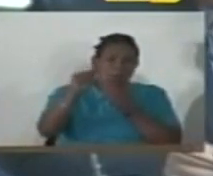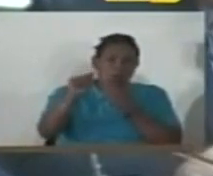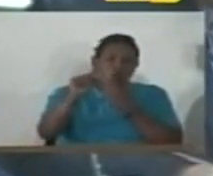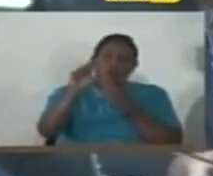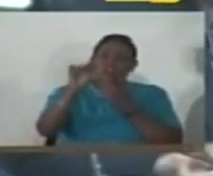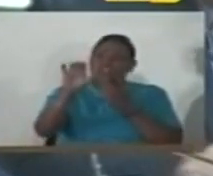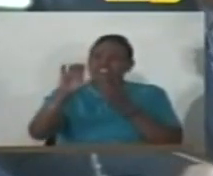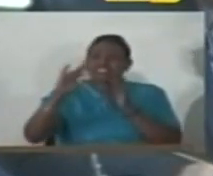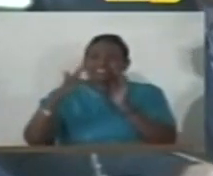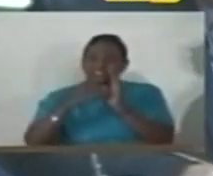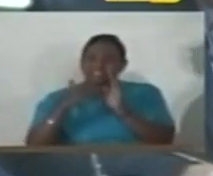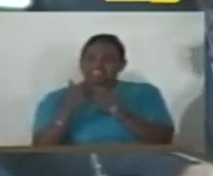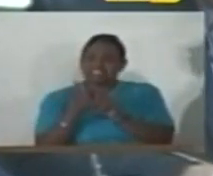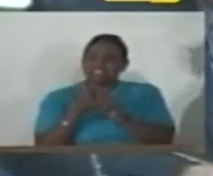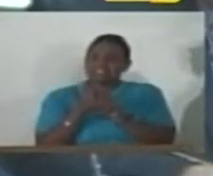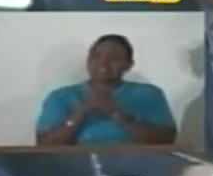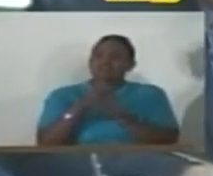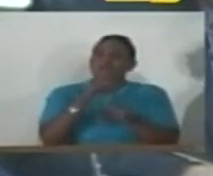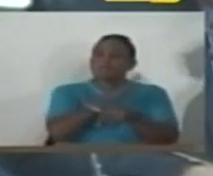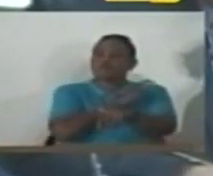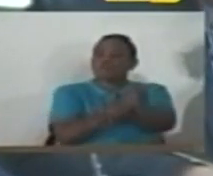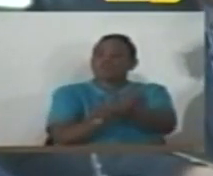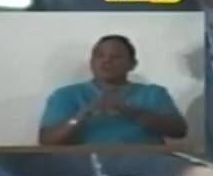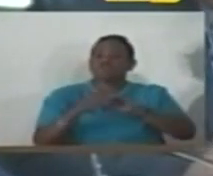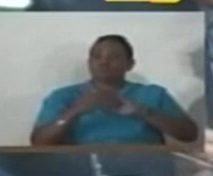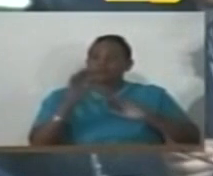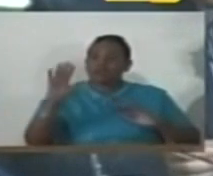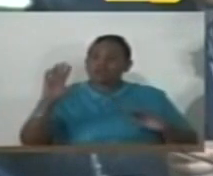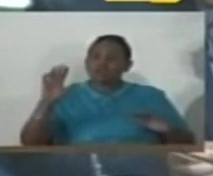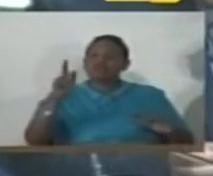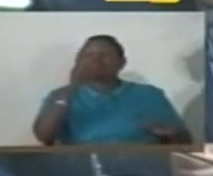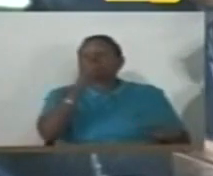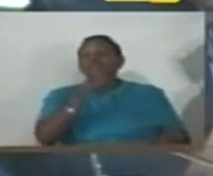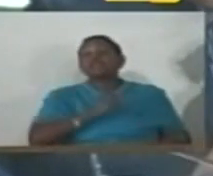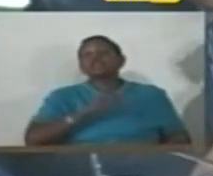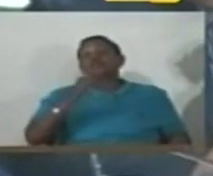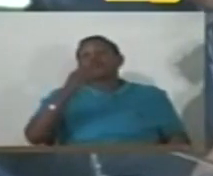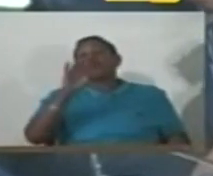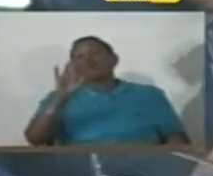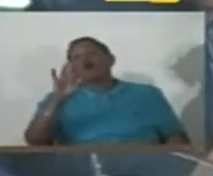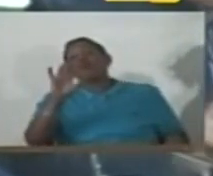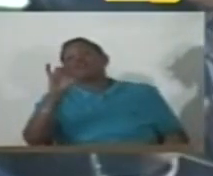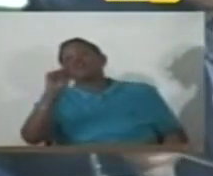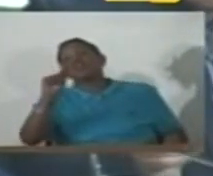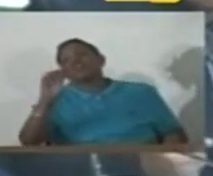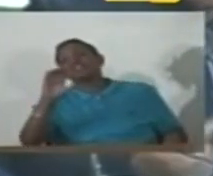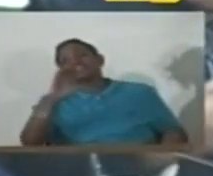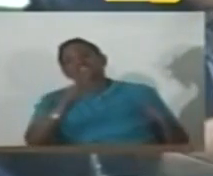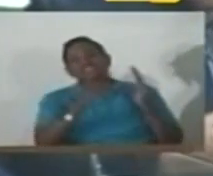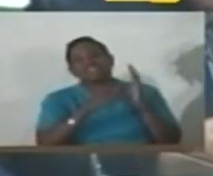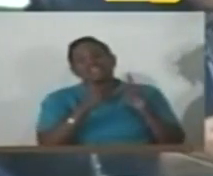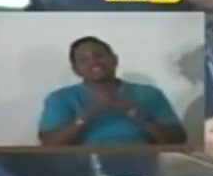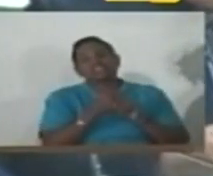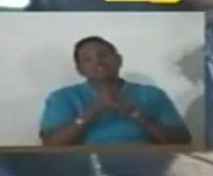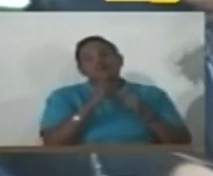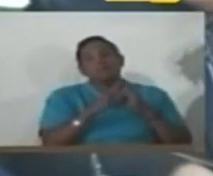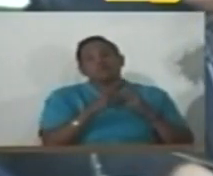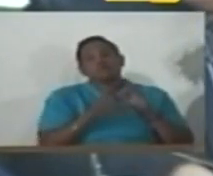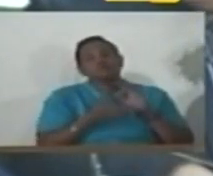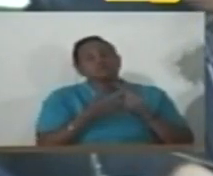or warehouses by the Port Authority of Jamaica, Kingston Wharf's Logistics Centre and Auto Logistics